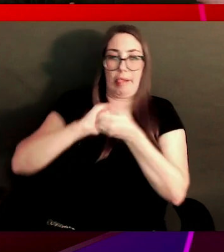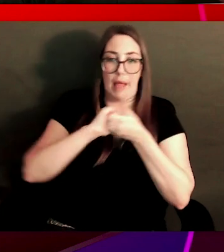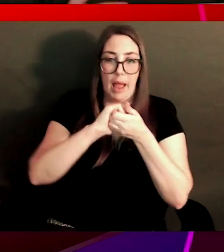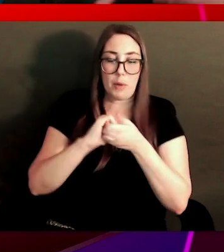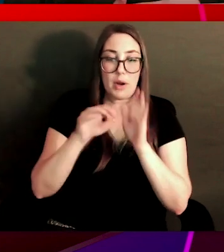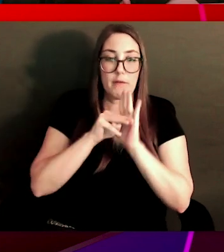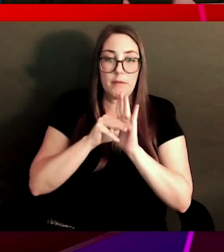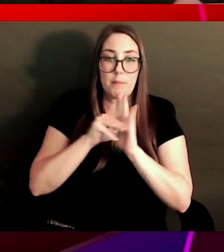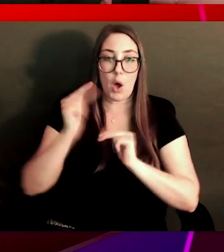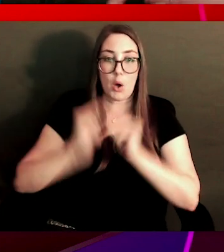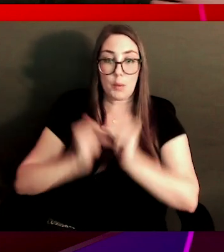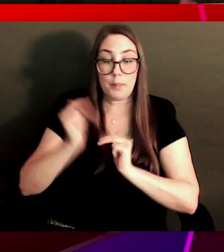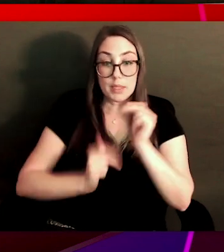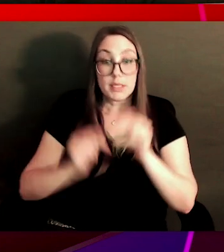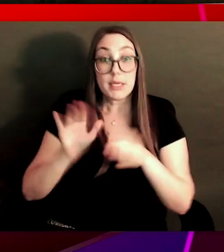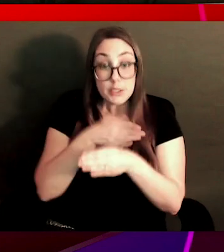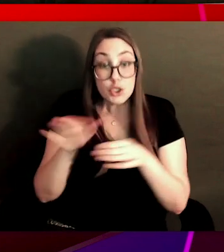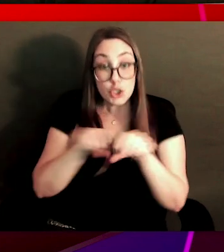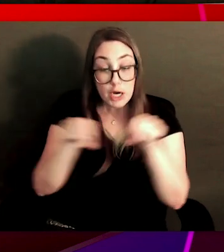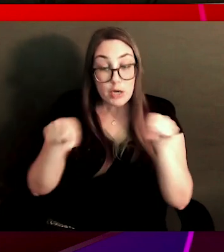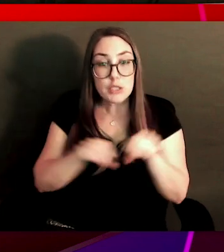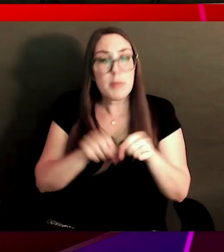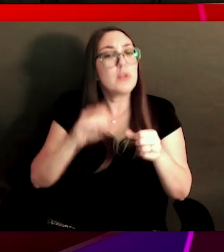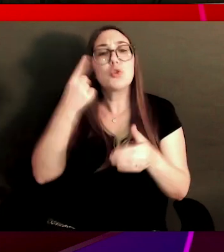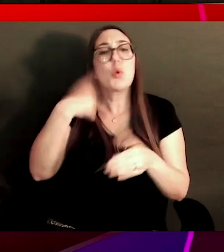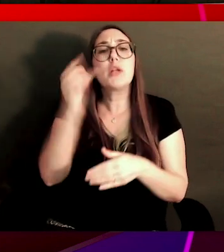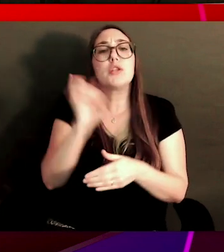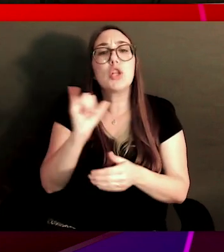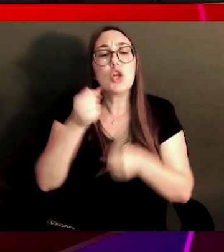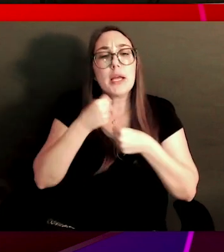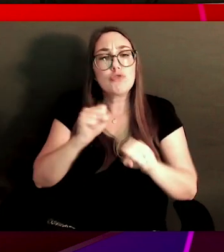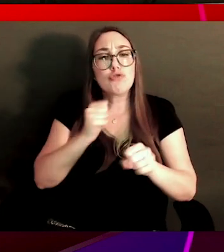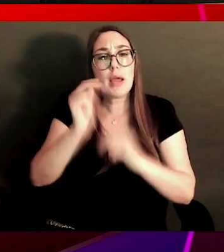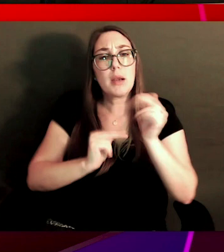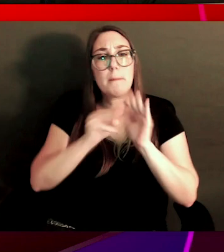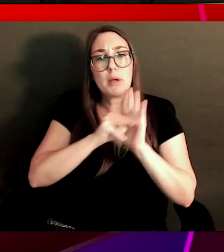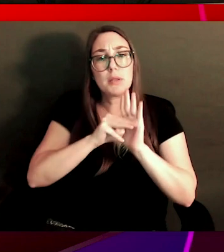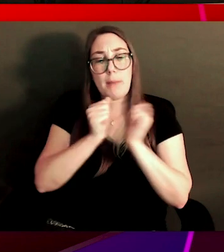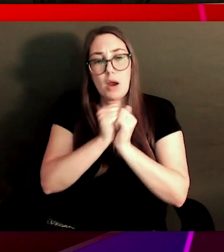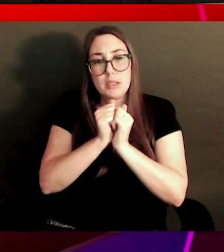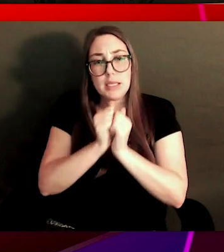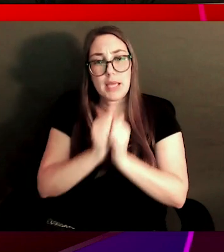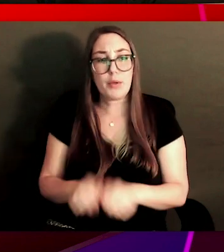does this look like for multiple users that are trying to build a model together? I'm going to go ahead